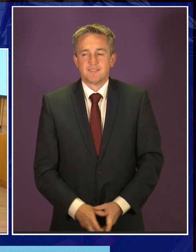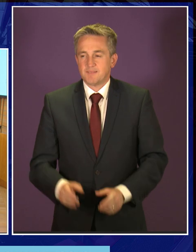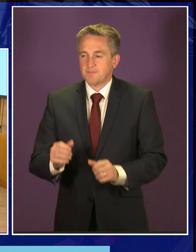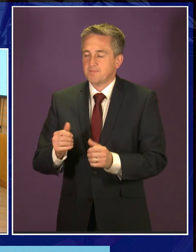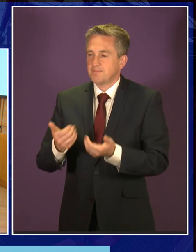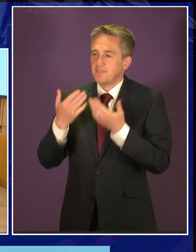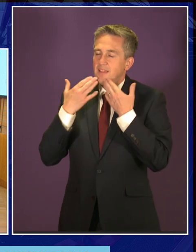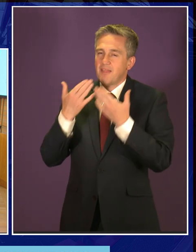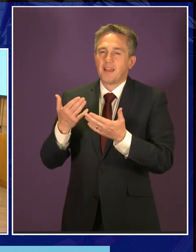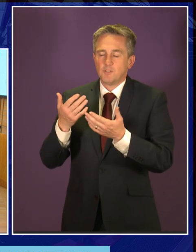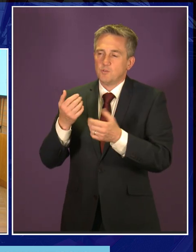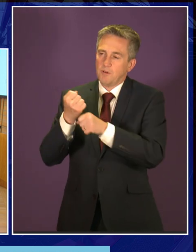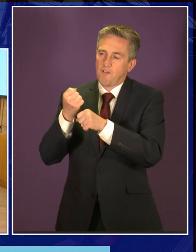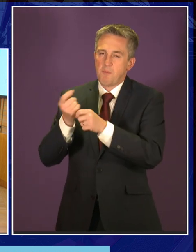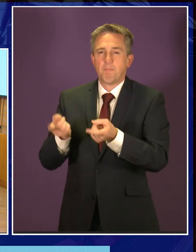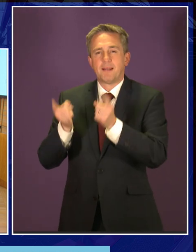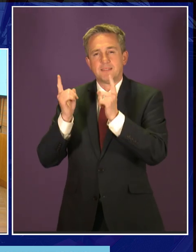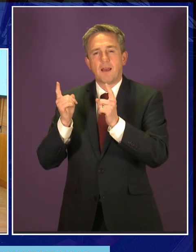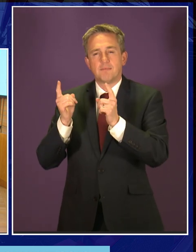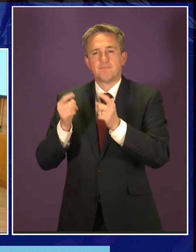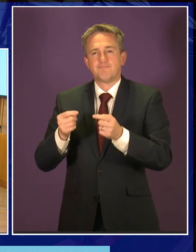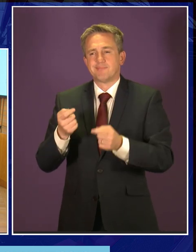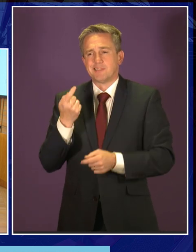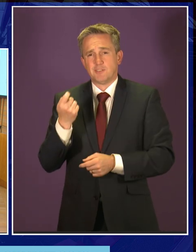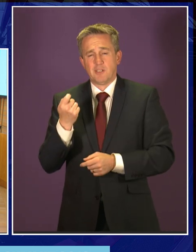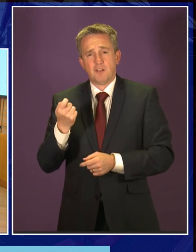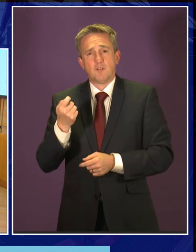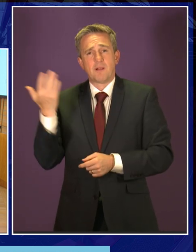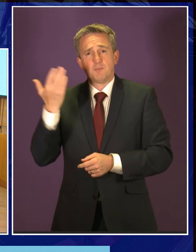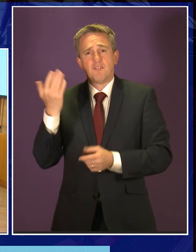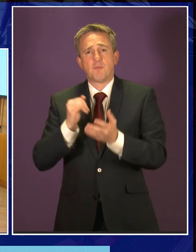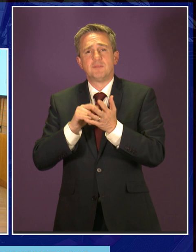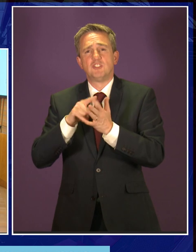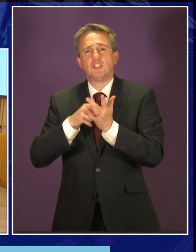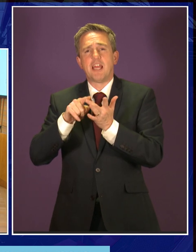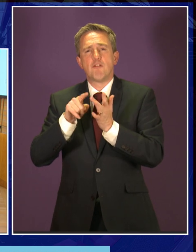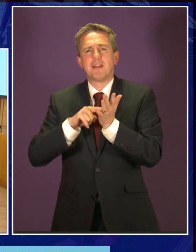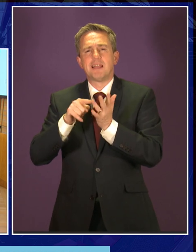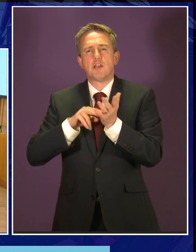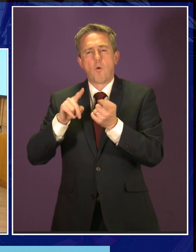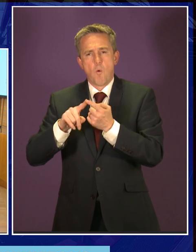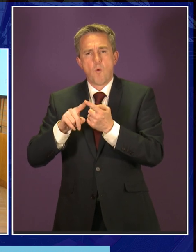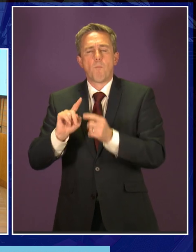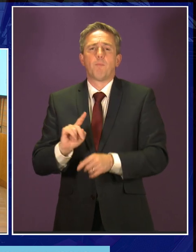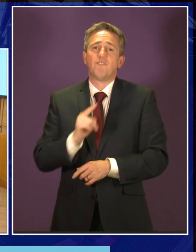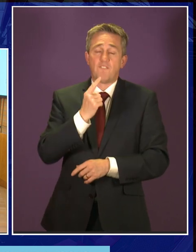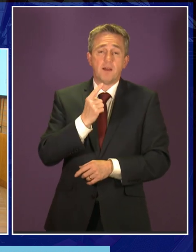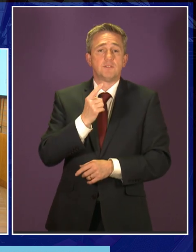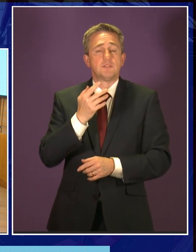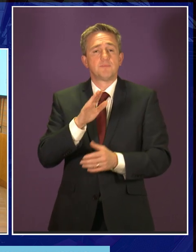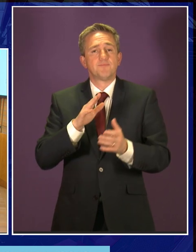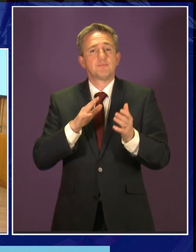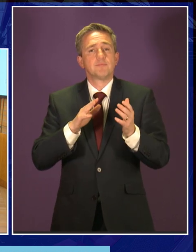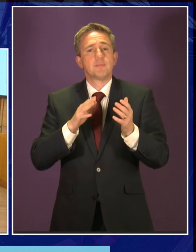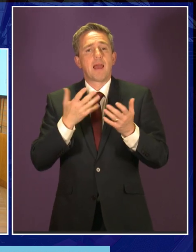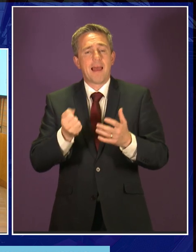Thank you very much, Minister. And in a short second, we'll hear from Sierra Leone. But first, from the United Kingdom, the Minister, Michael Ellis, MP, Minister